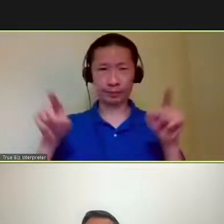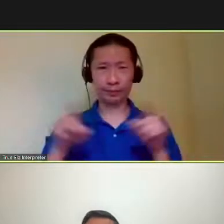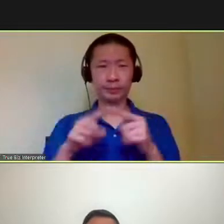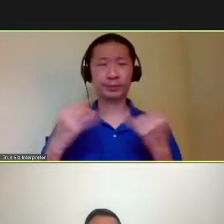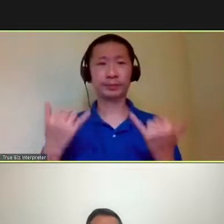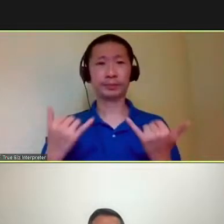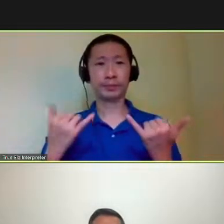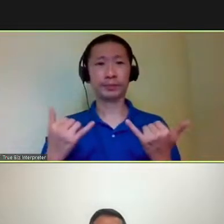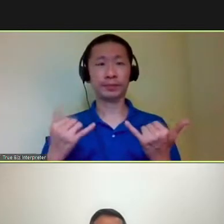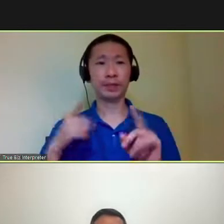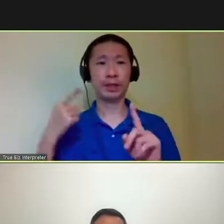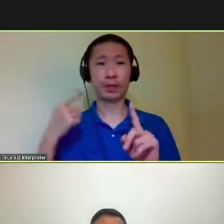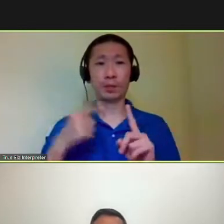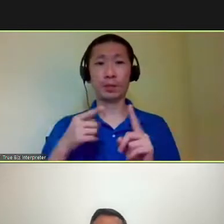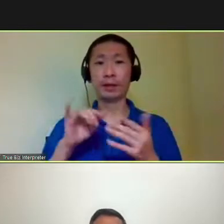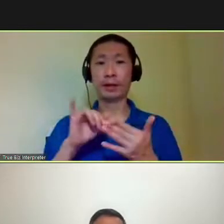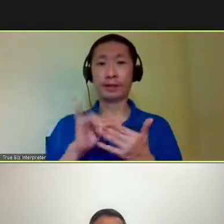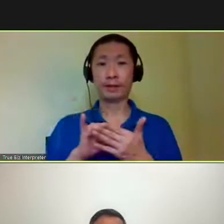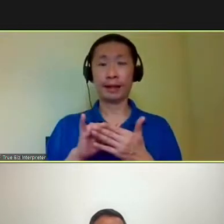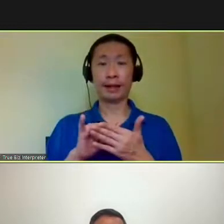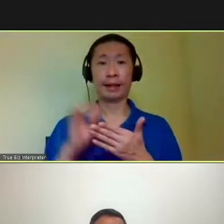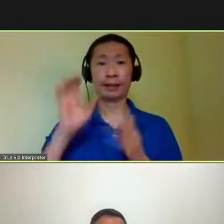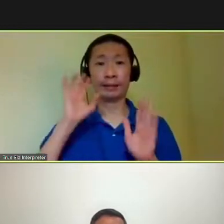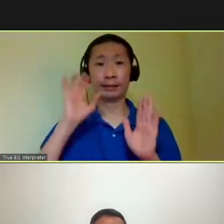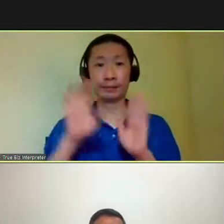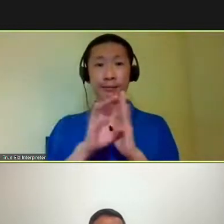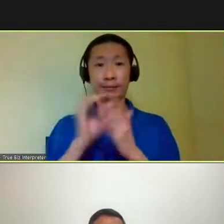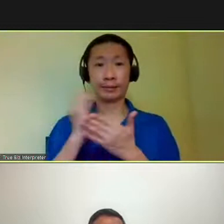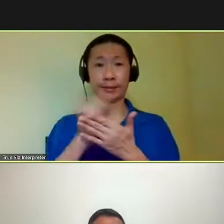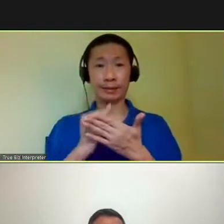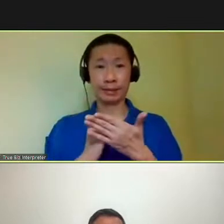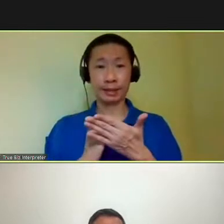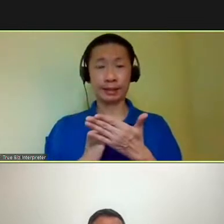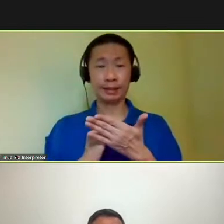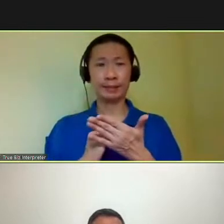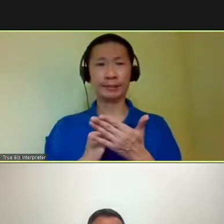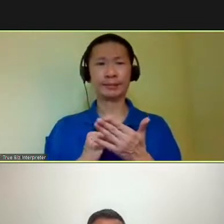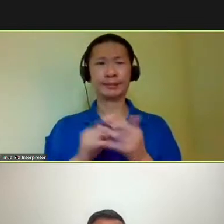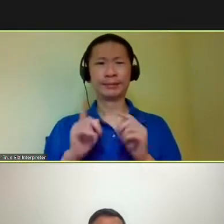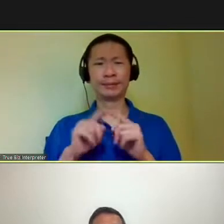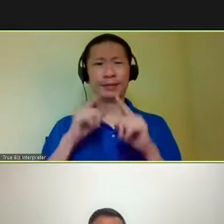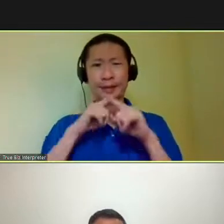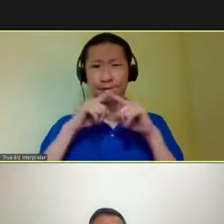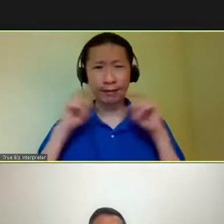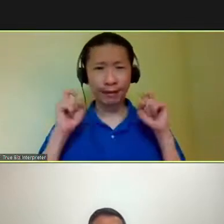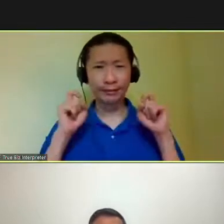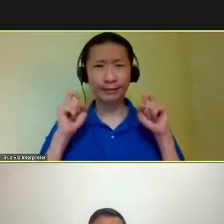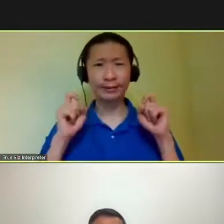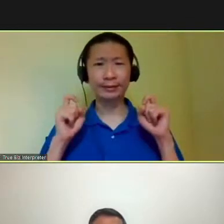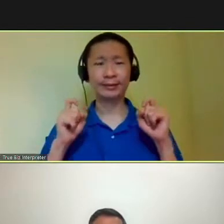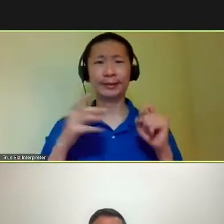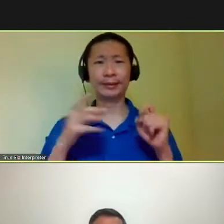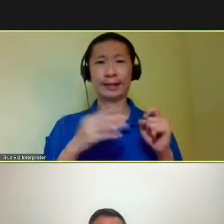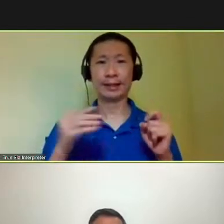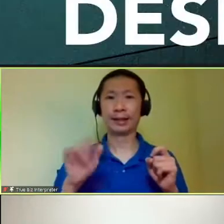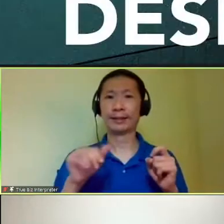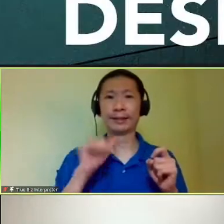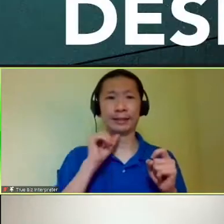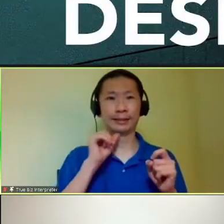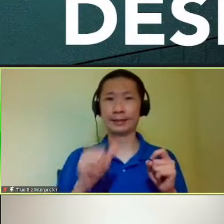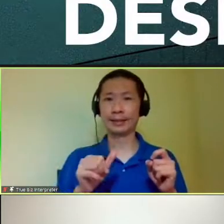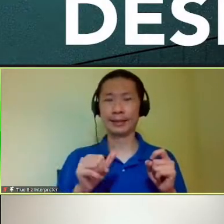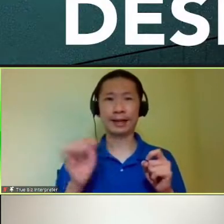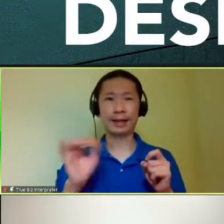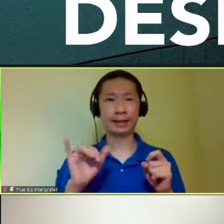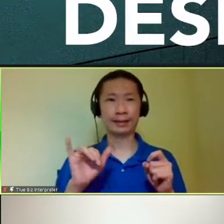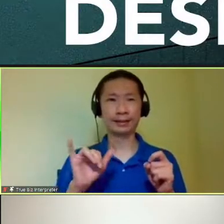to say that that diagram is very ugly, and it is not like it's